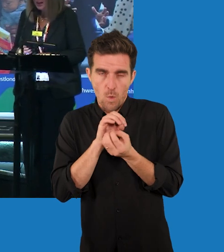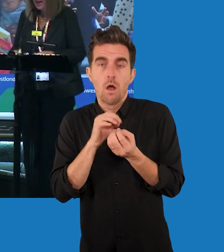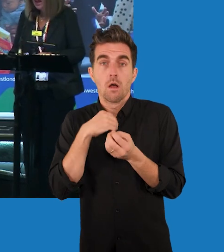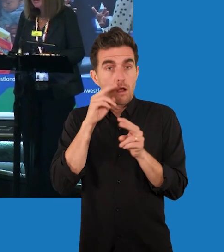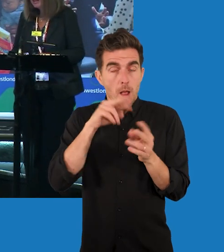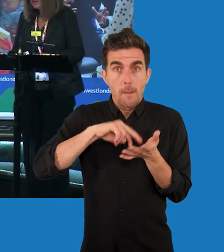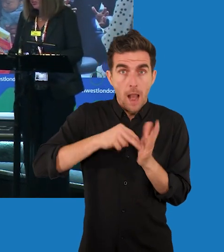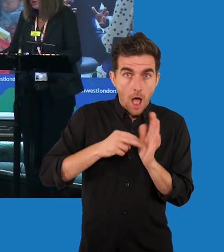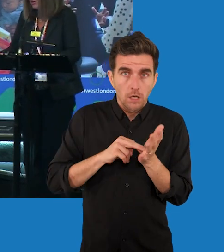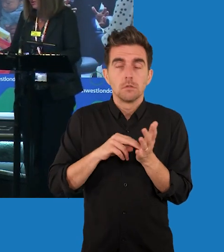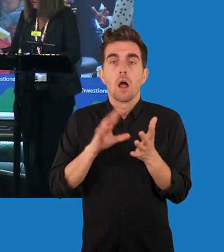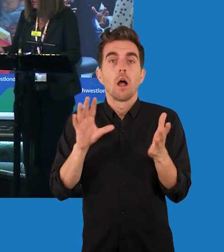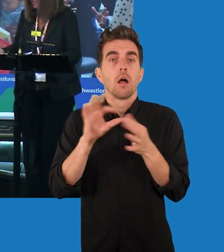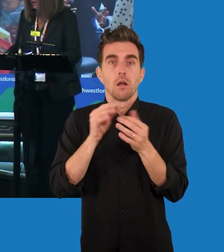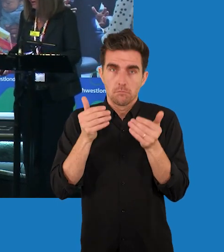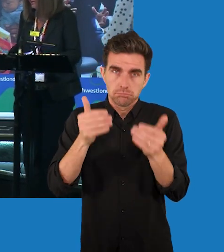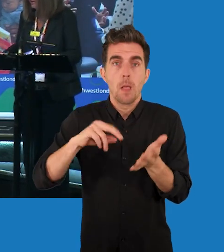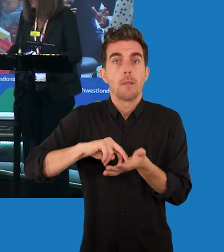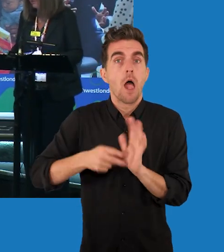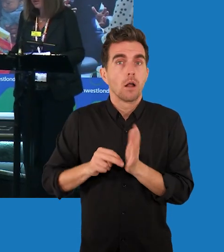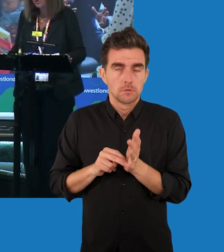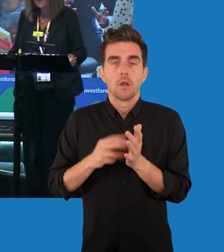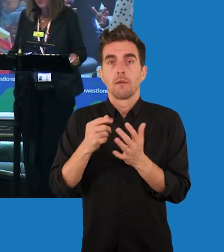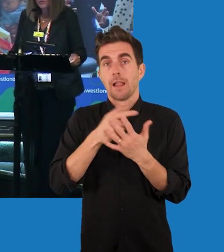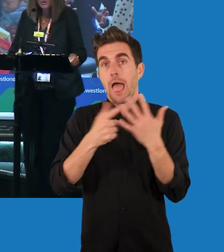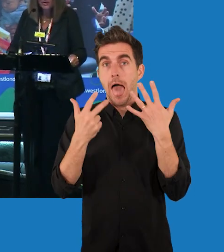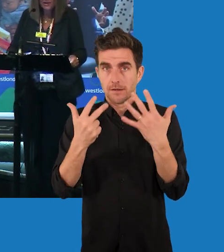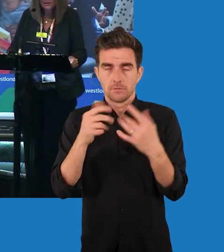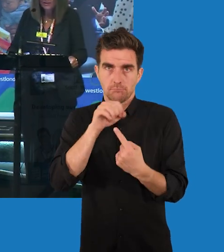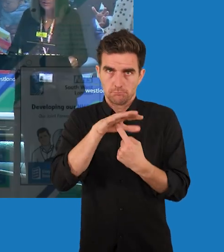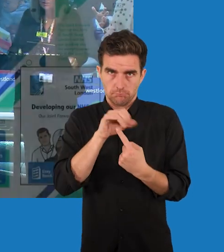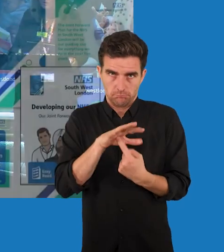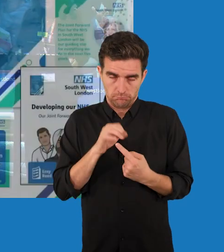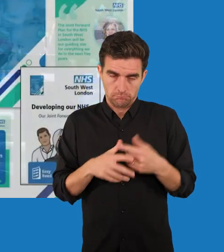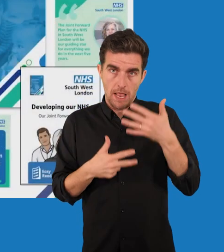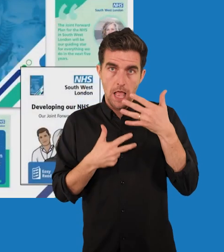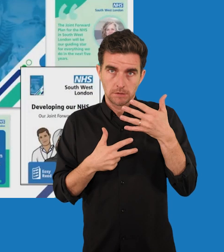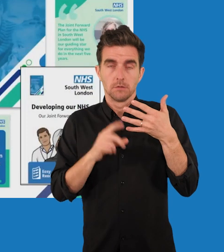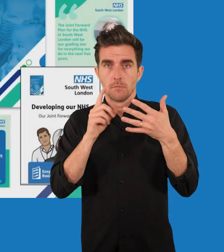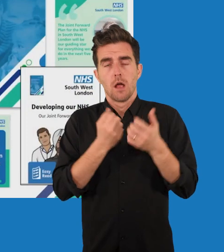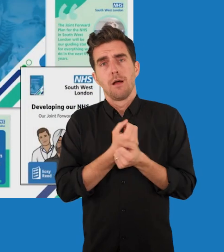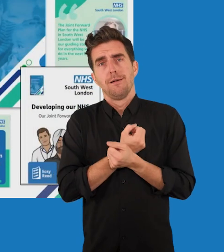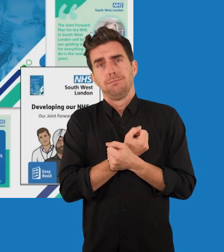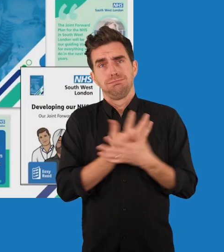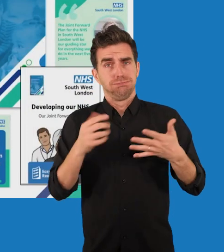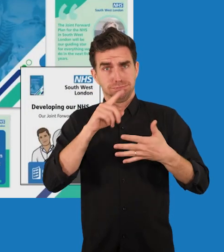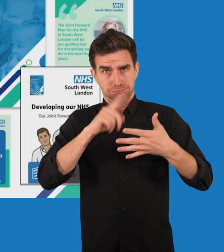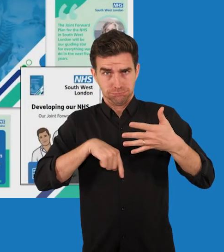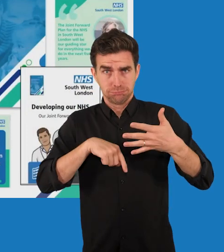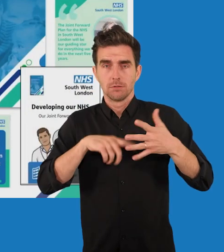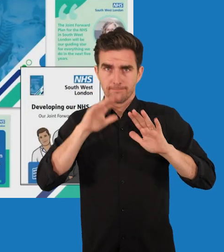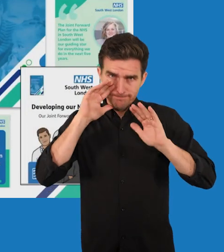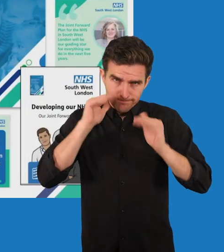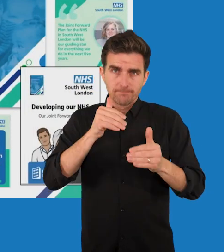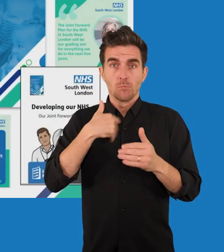period. And when you look at those plans, the Joint Forward Plan, as you can see, has 8 priorities, but many